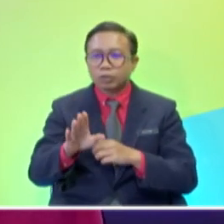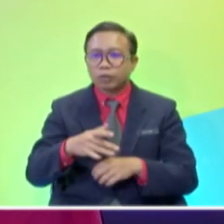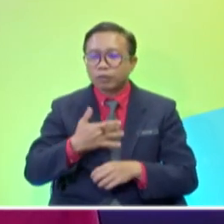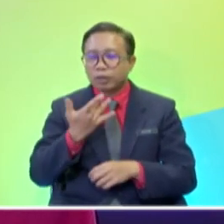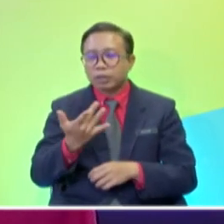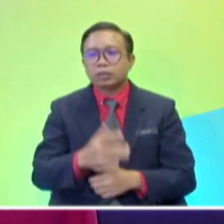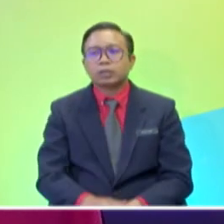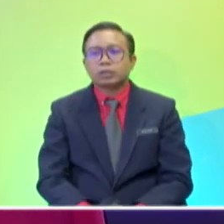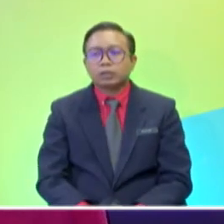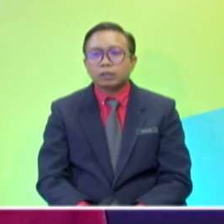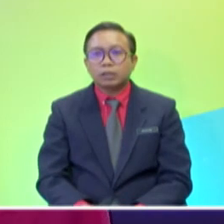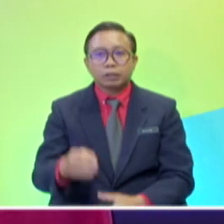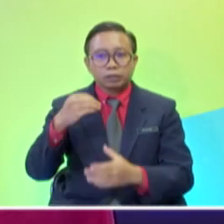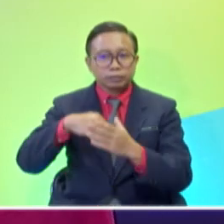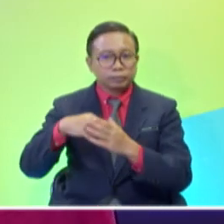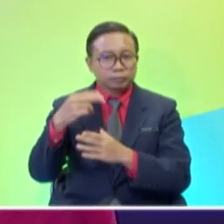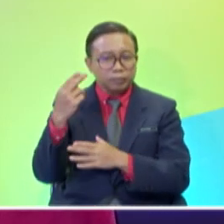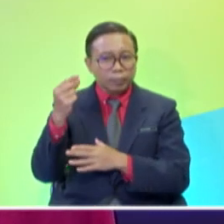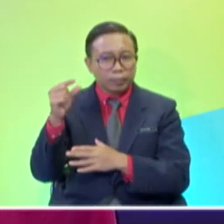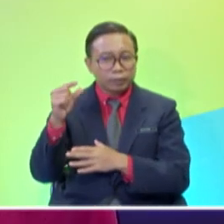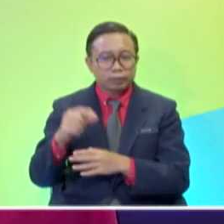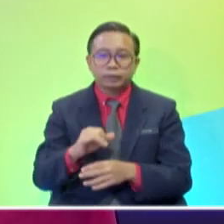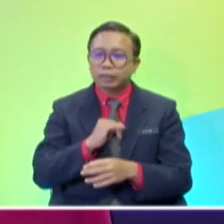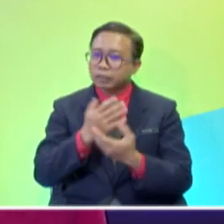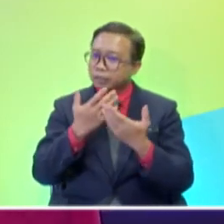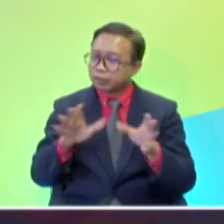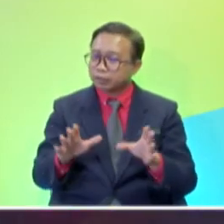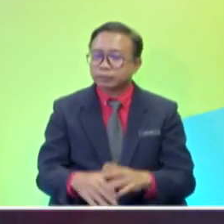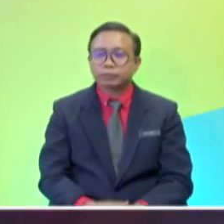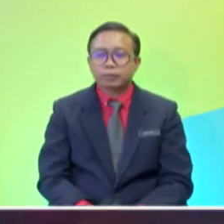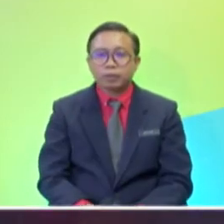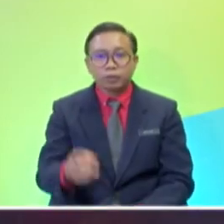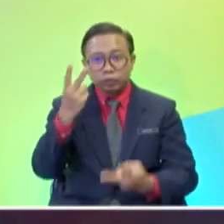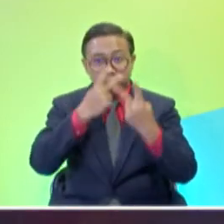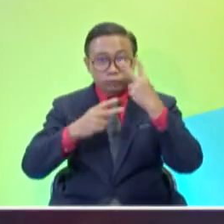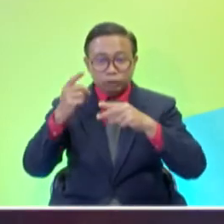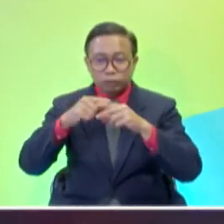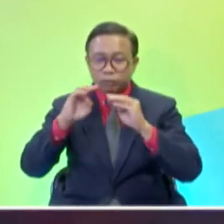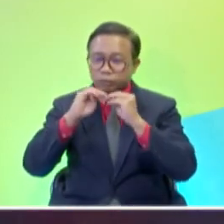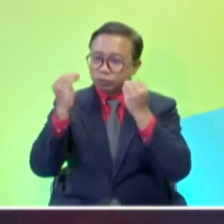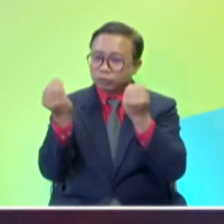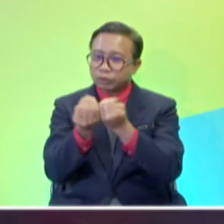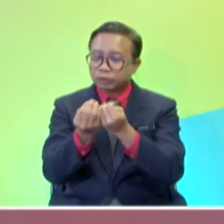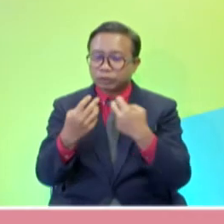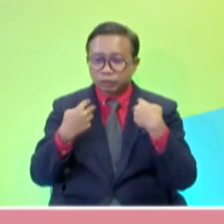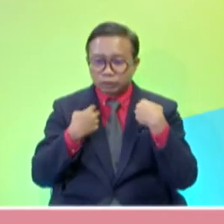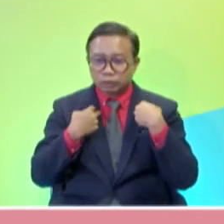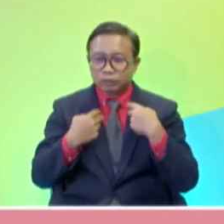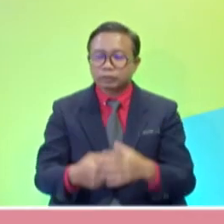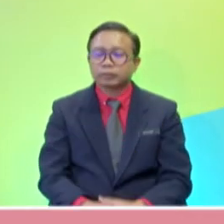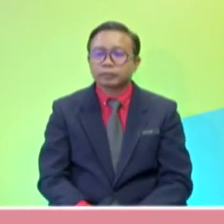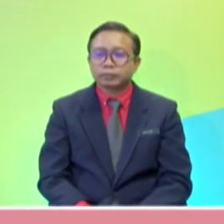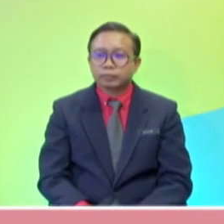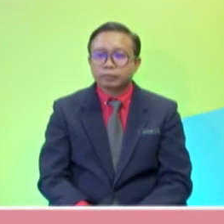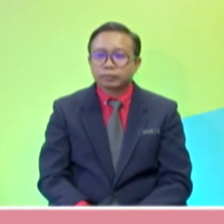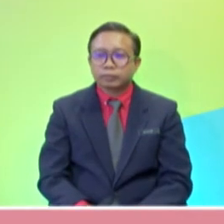All right. And other words in green, what I have done, okay, a visit to the museum, having my first ever